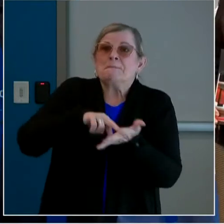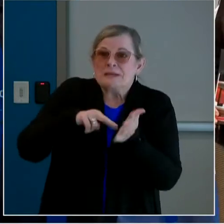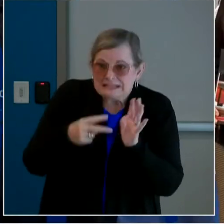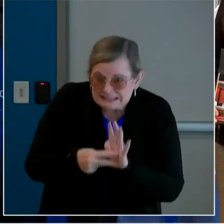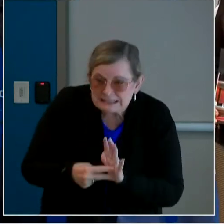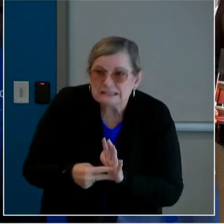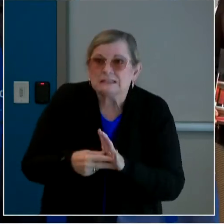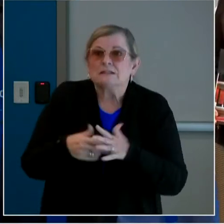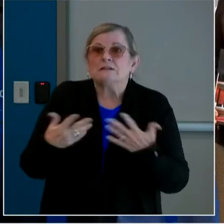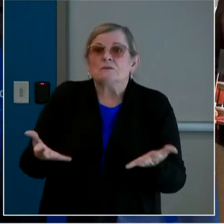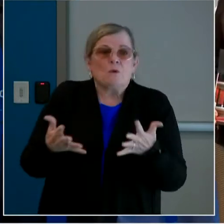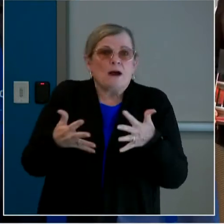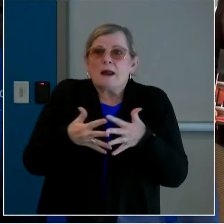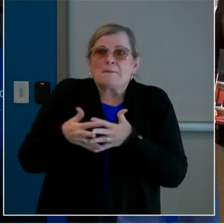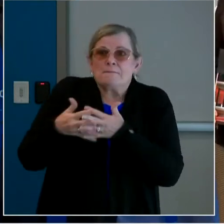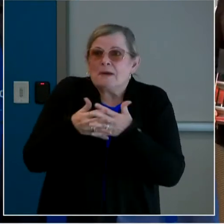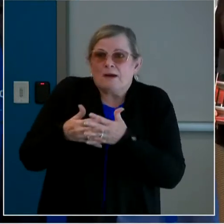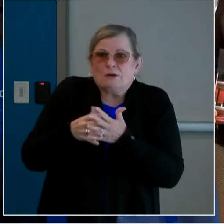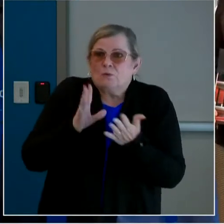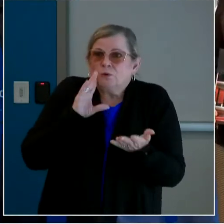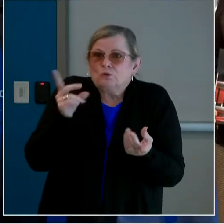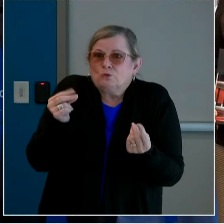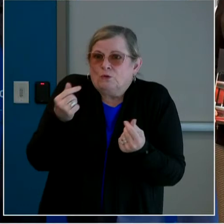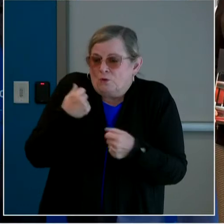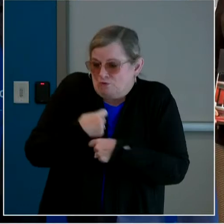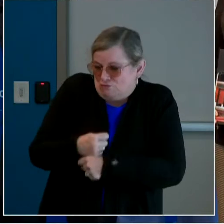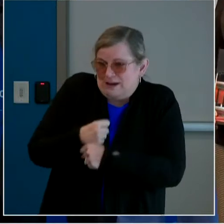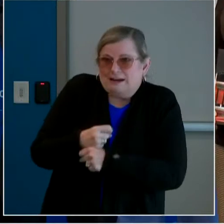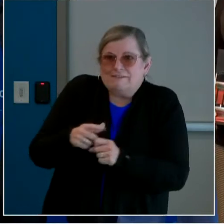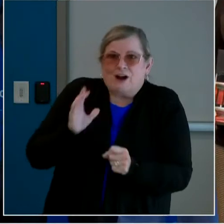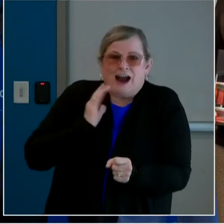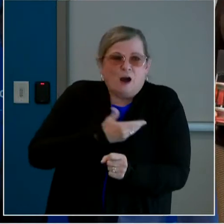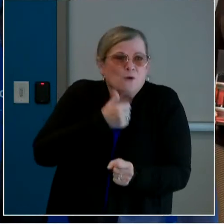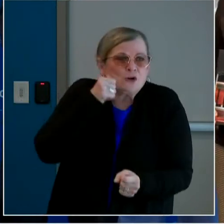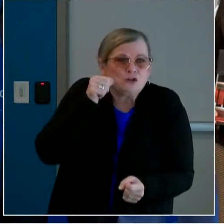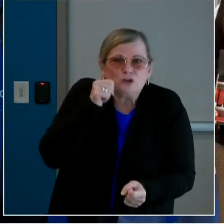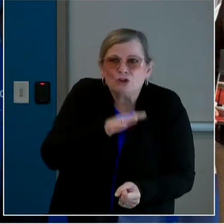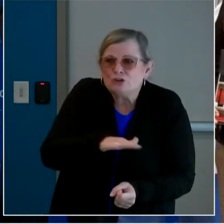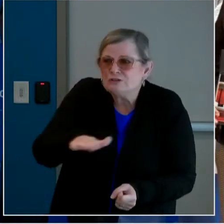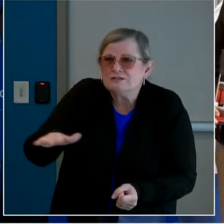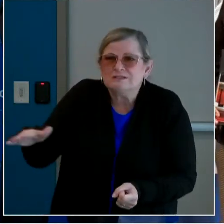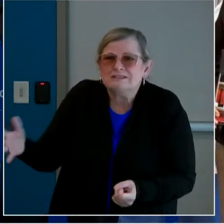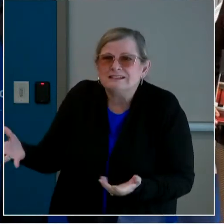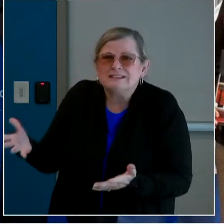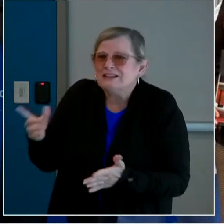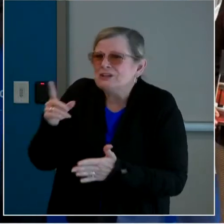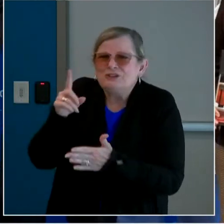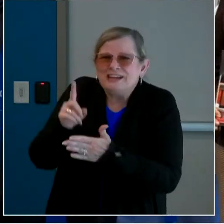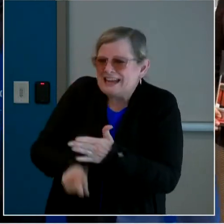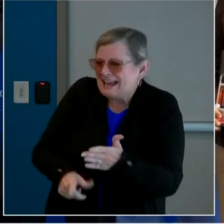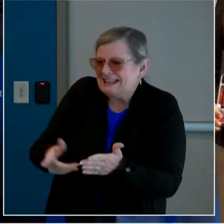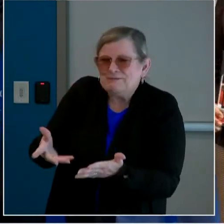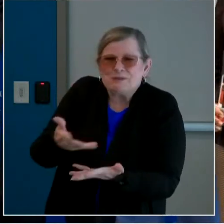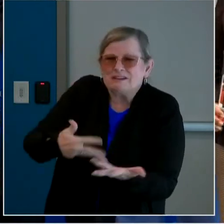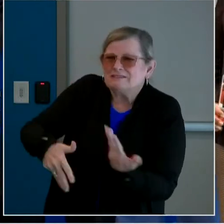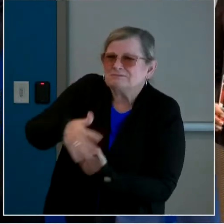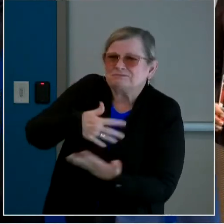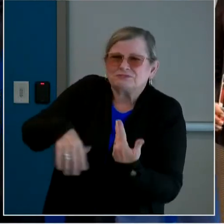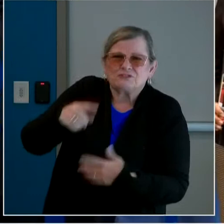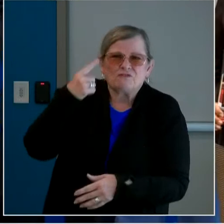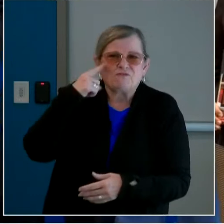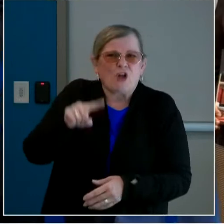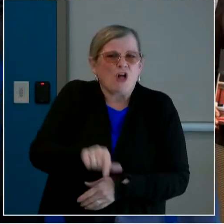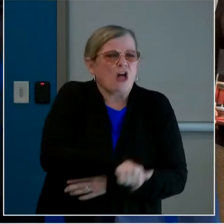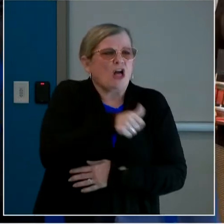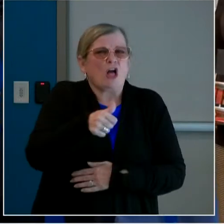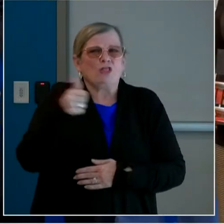our girls? We cannot build a society where our girls look to others, freer nations, and wonder why they can't